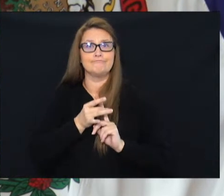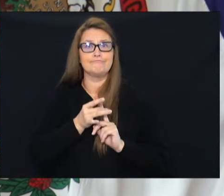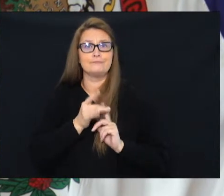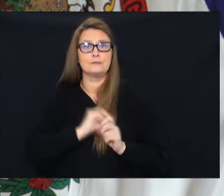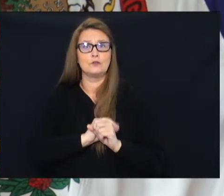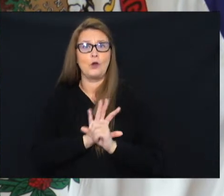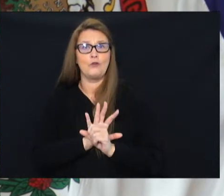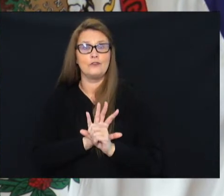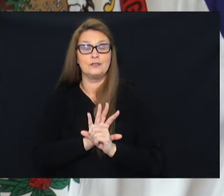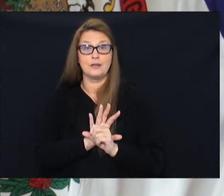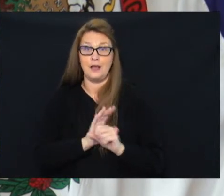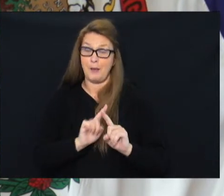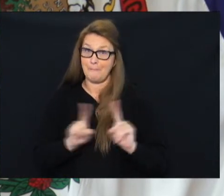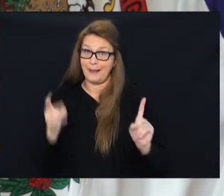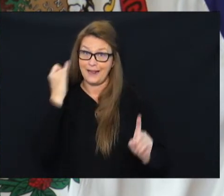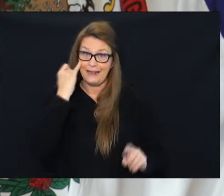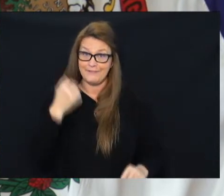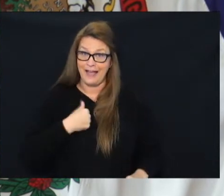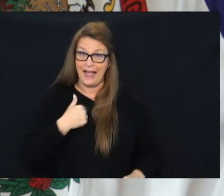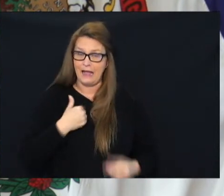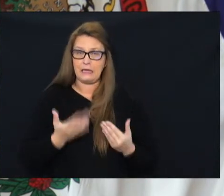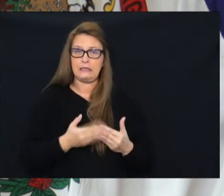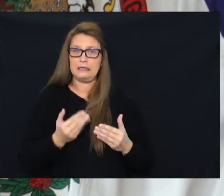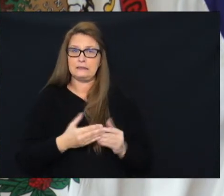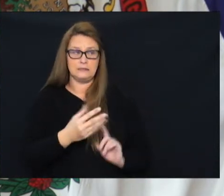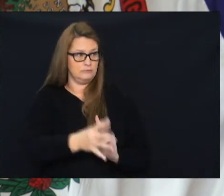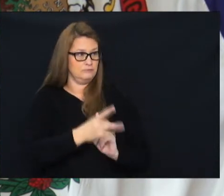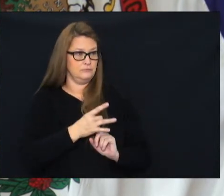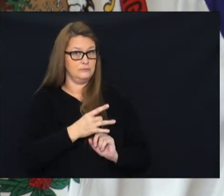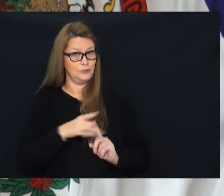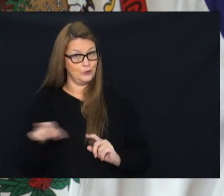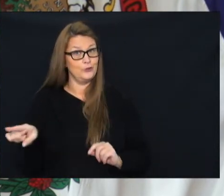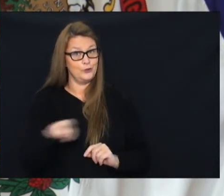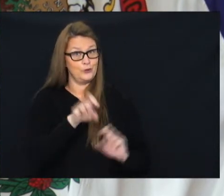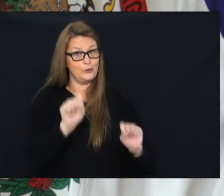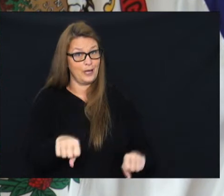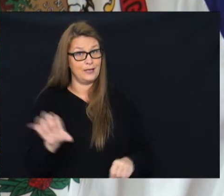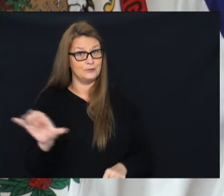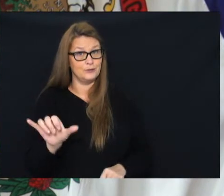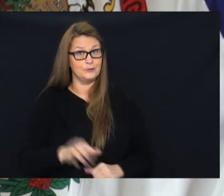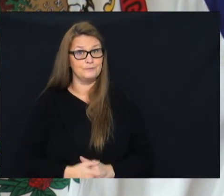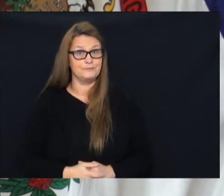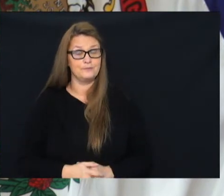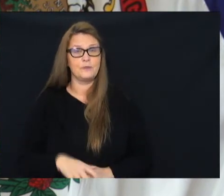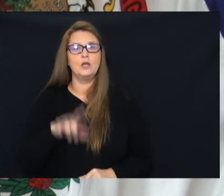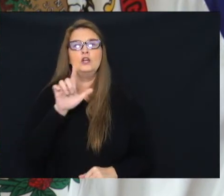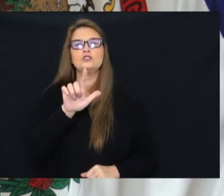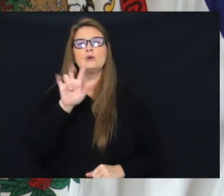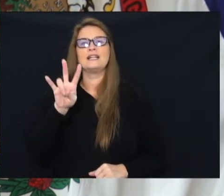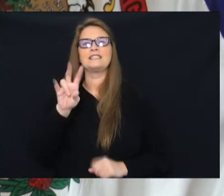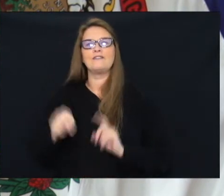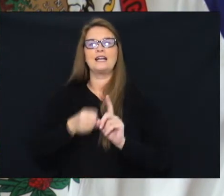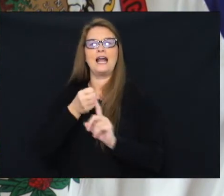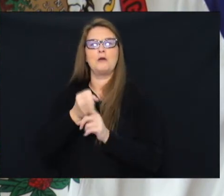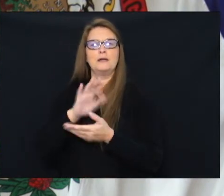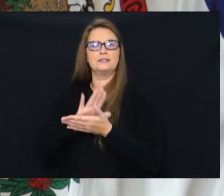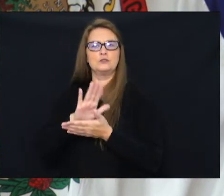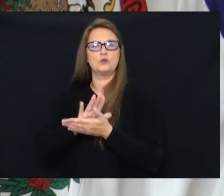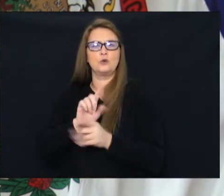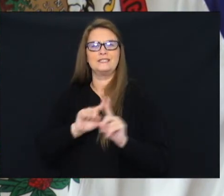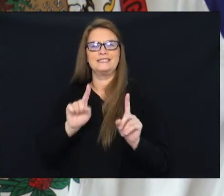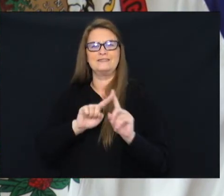you can end up with it. I'll promise you that. There are 27 outbreaks in our schools in 16